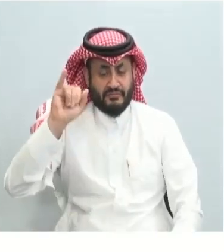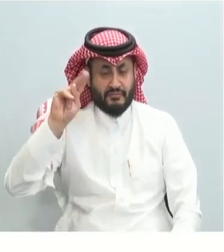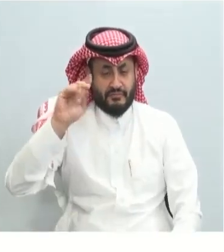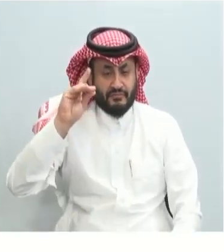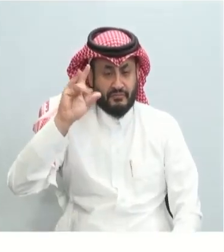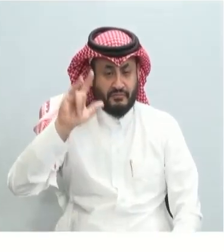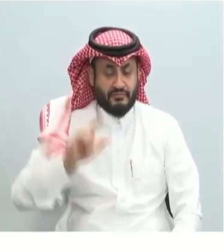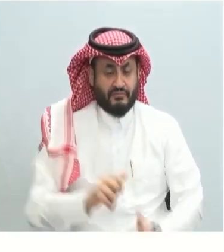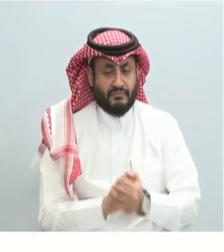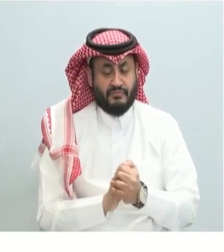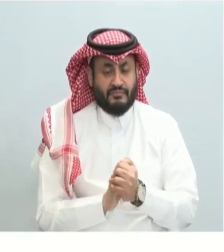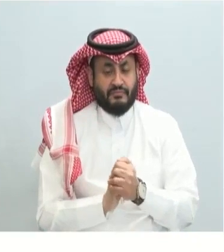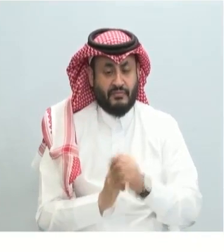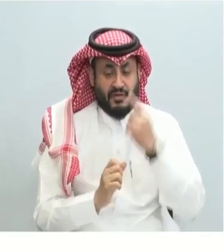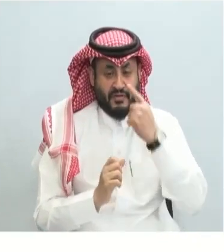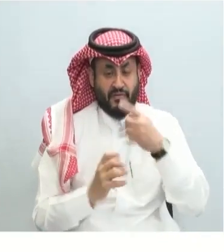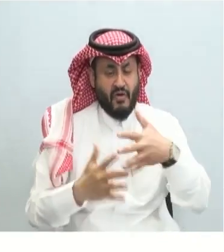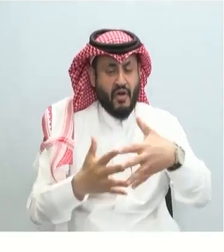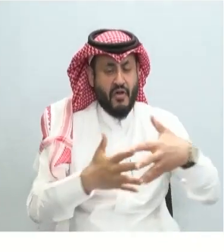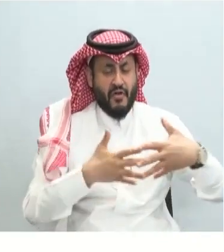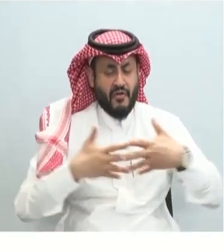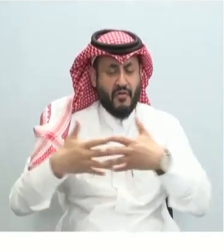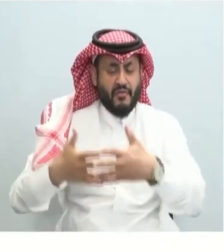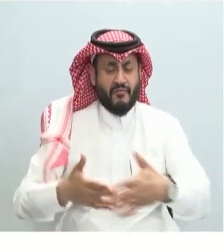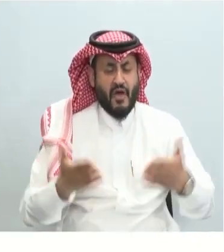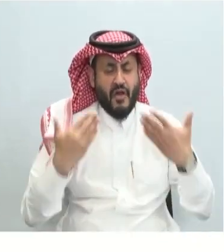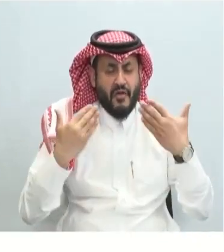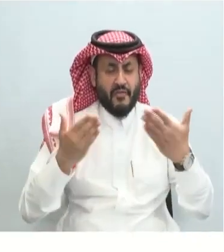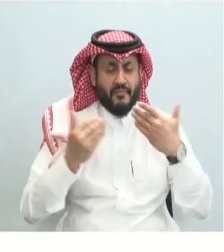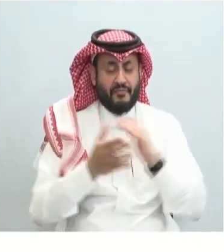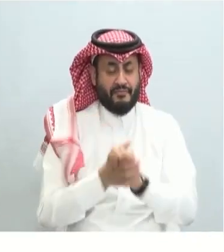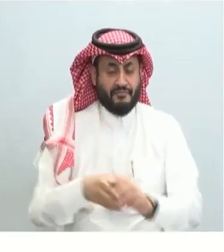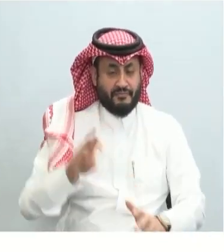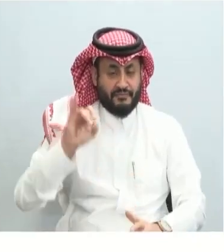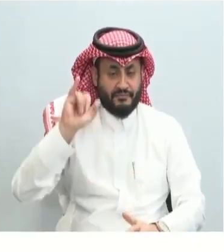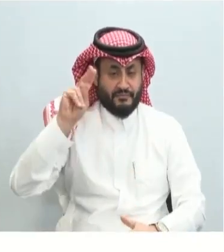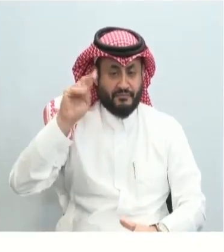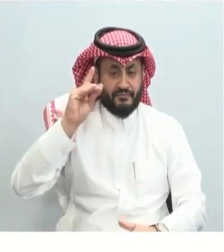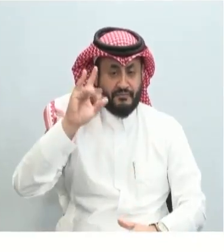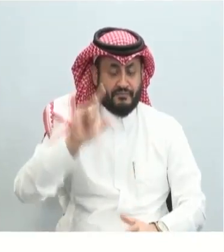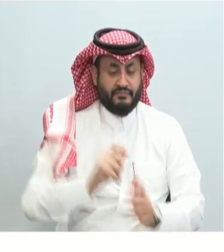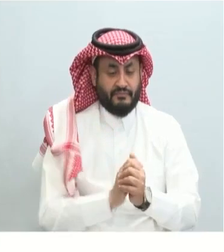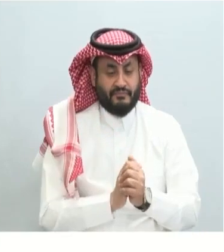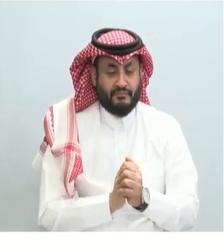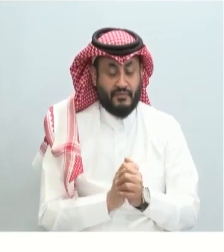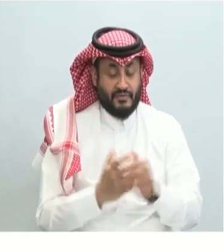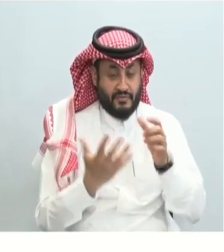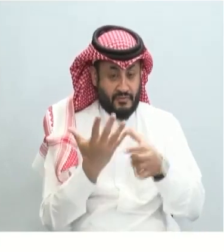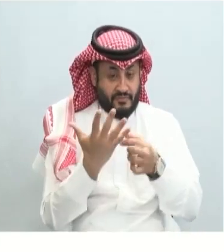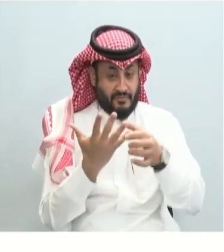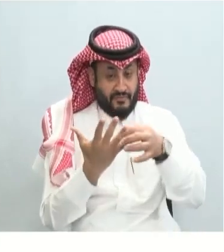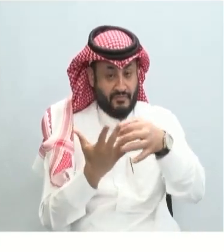windy today, where there are a lot of winds comes in the air. So here we